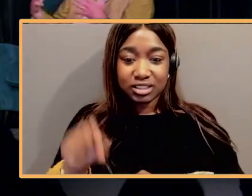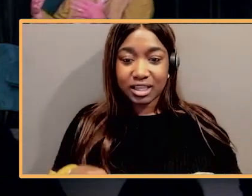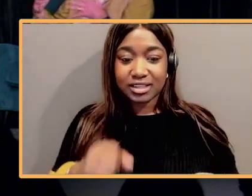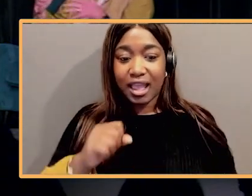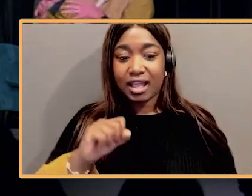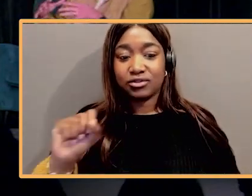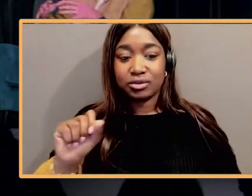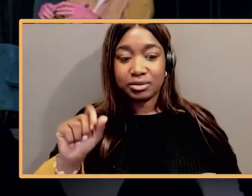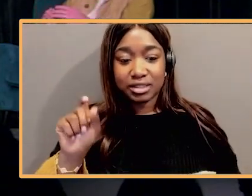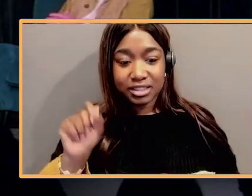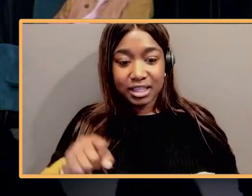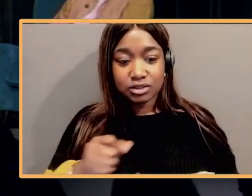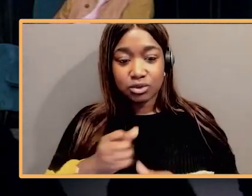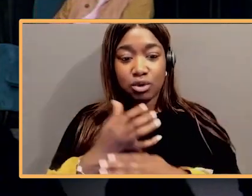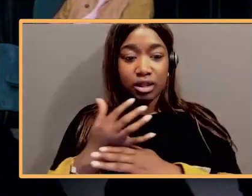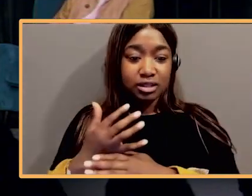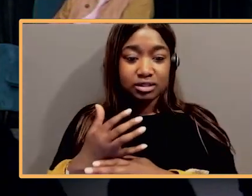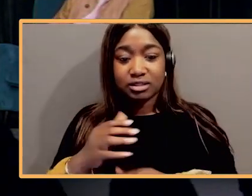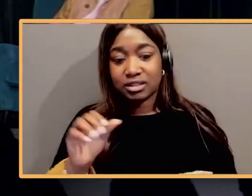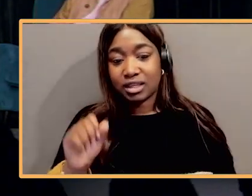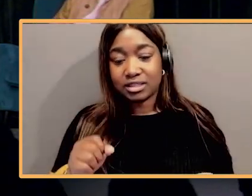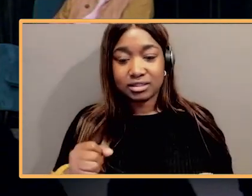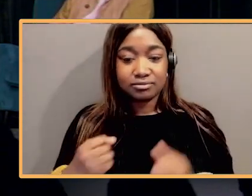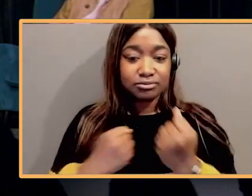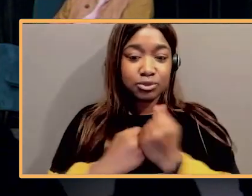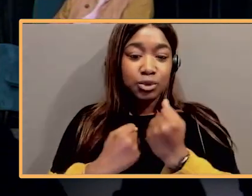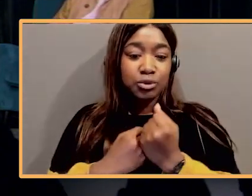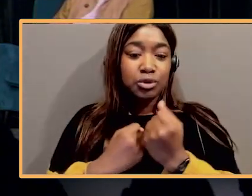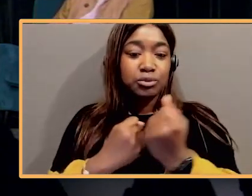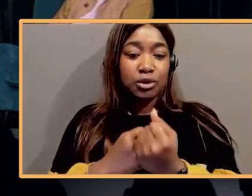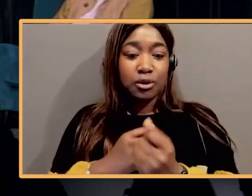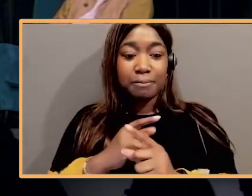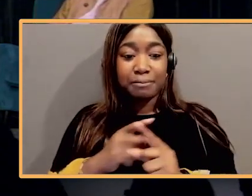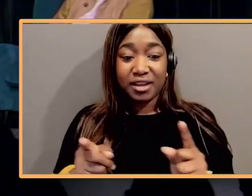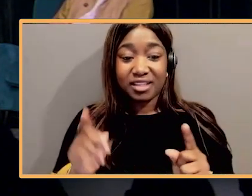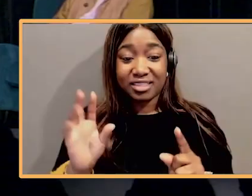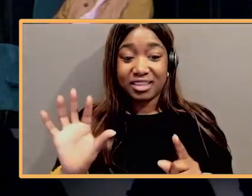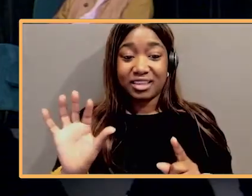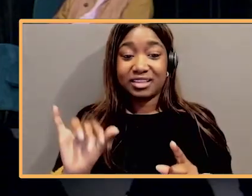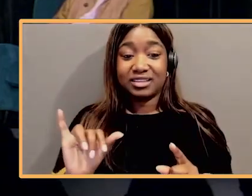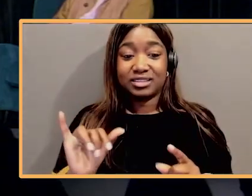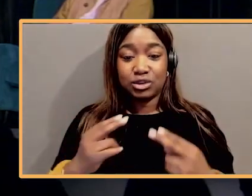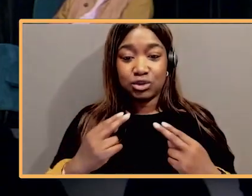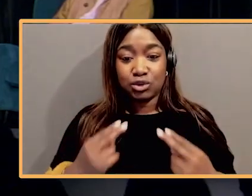there's a human developmental bottleneck fundamentally that comes back down to